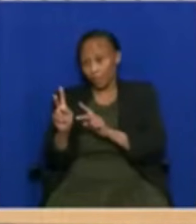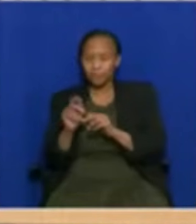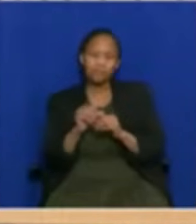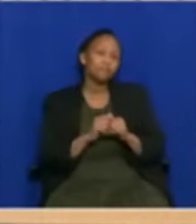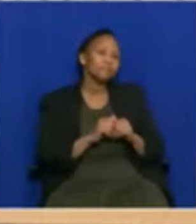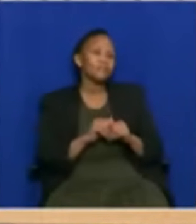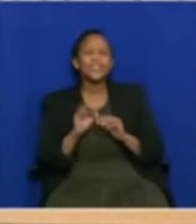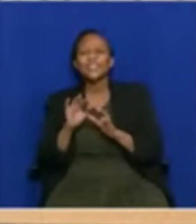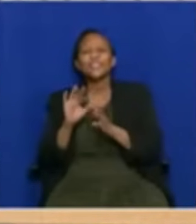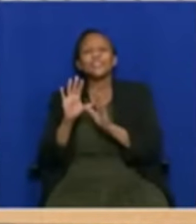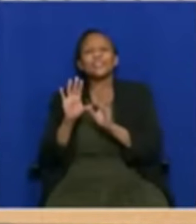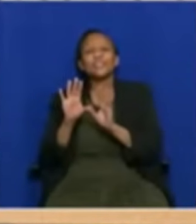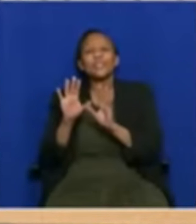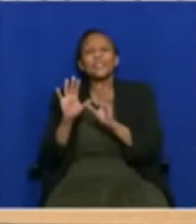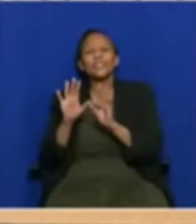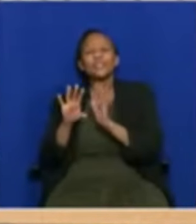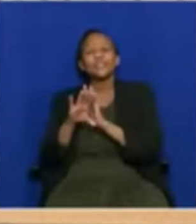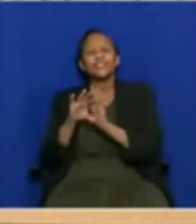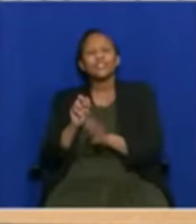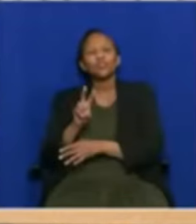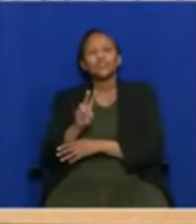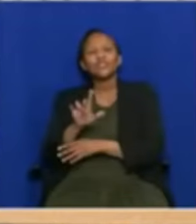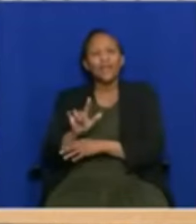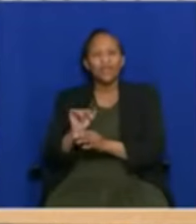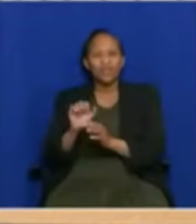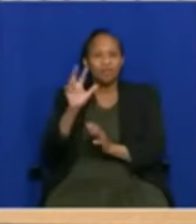27 affidavit, which